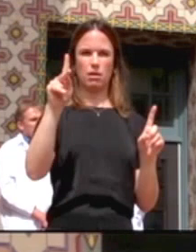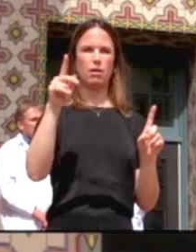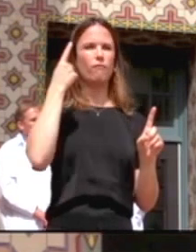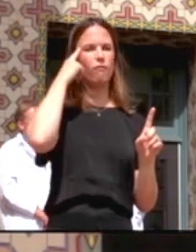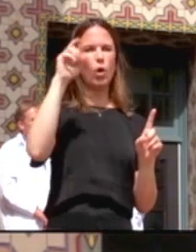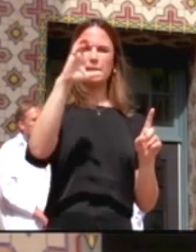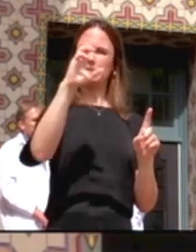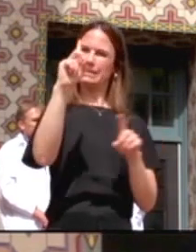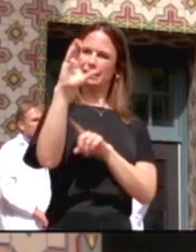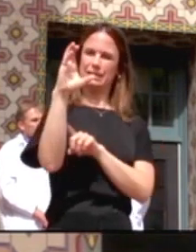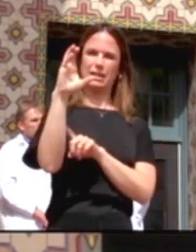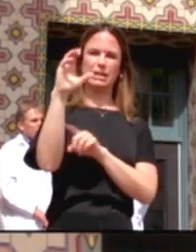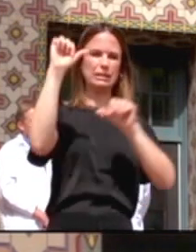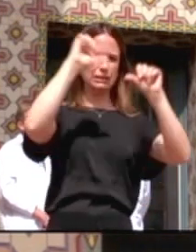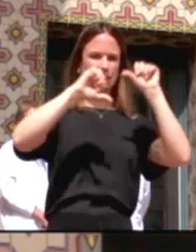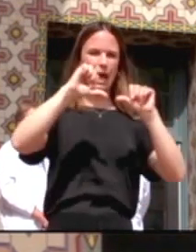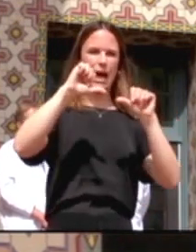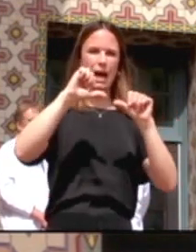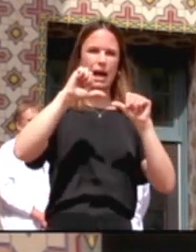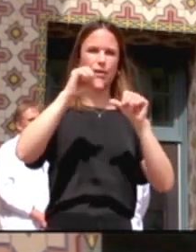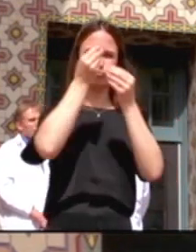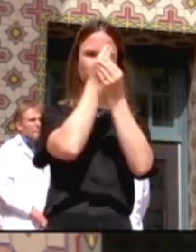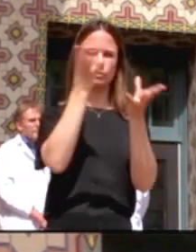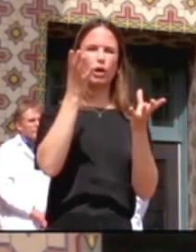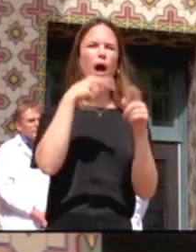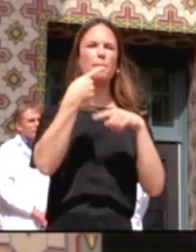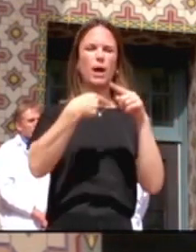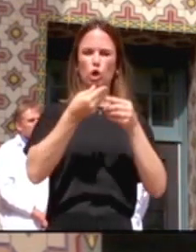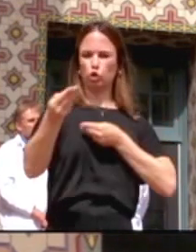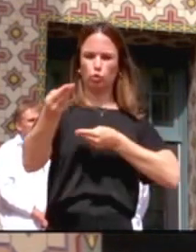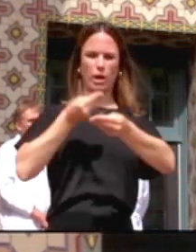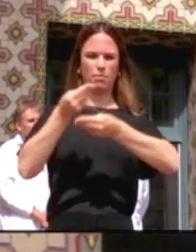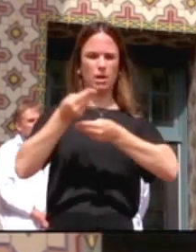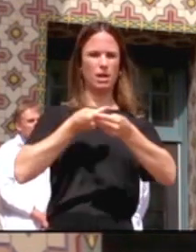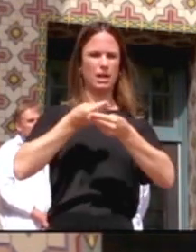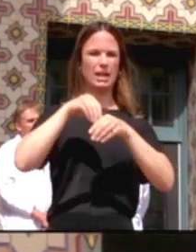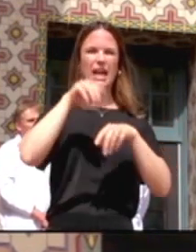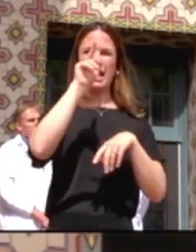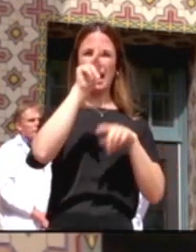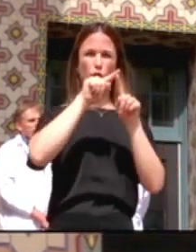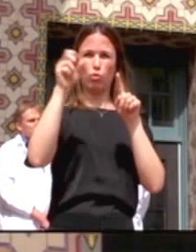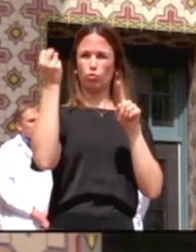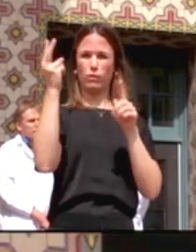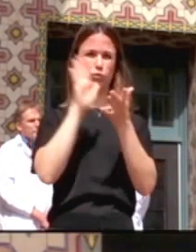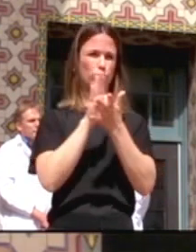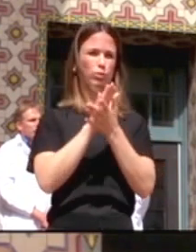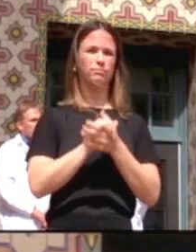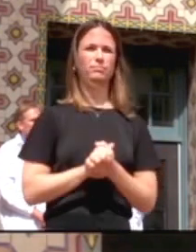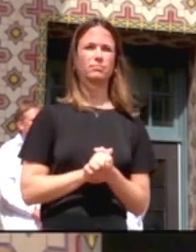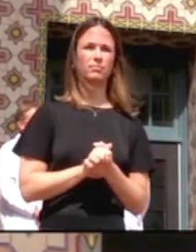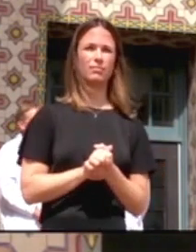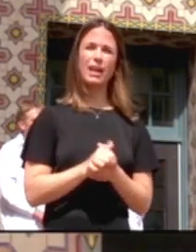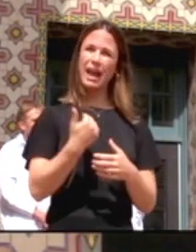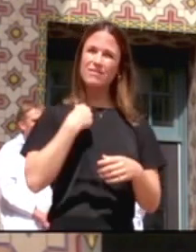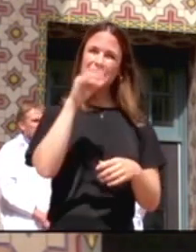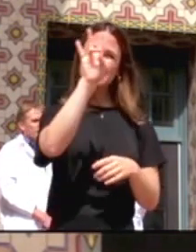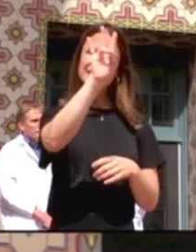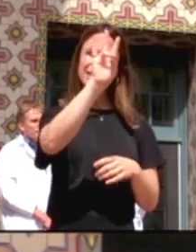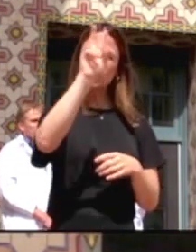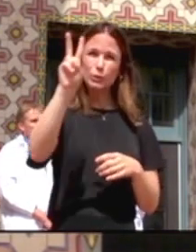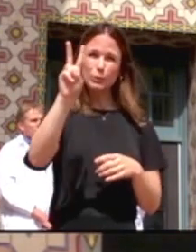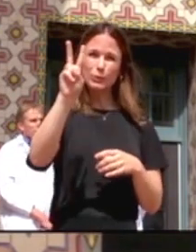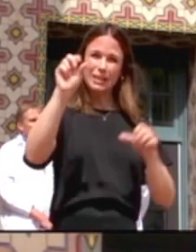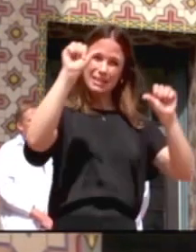a CDC science brief on transmission of COVID in K-12 schools. There are